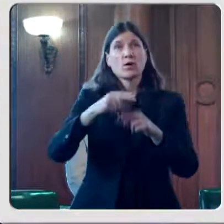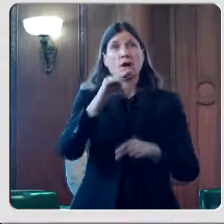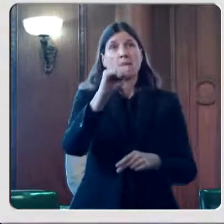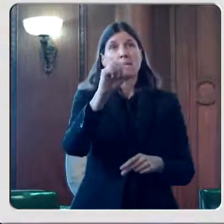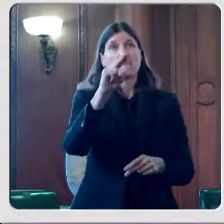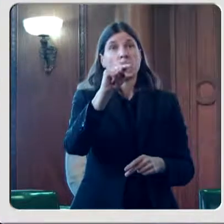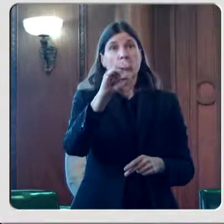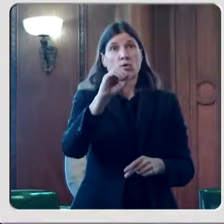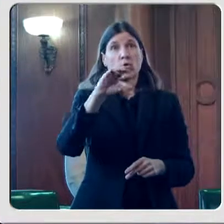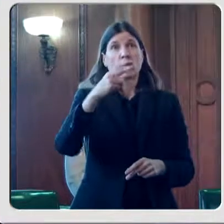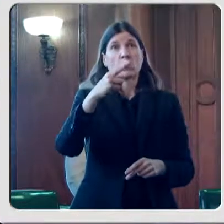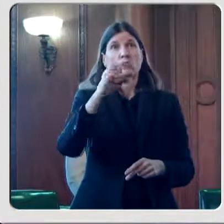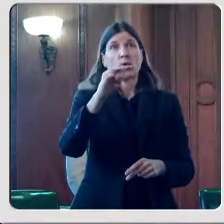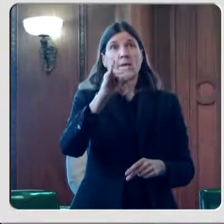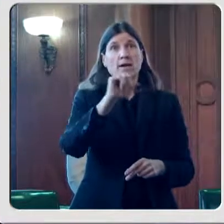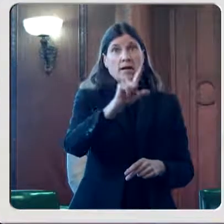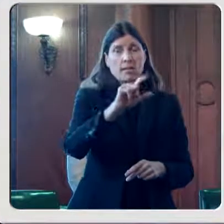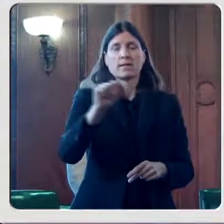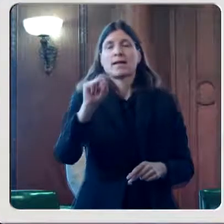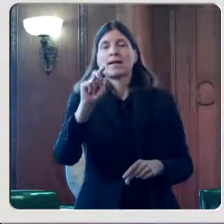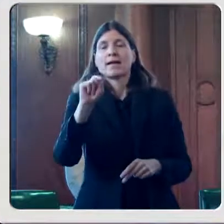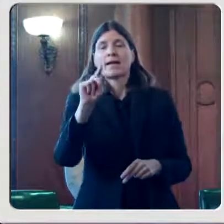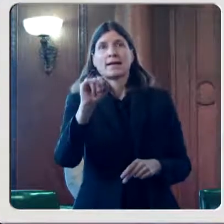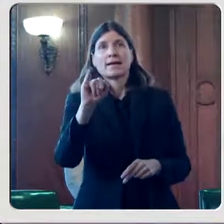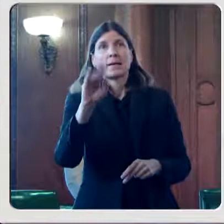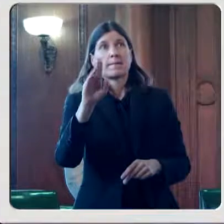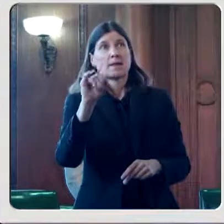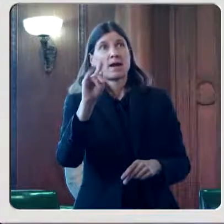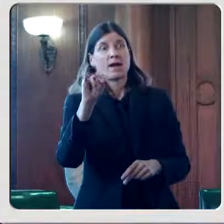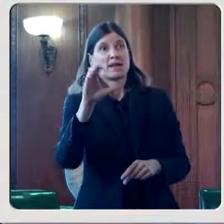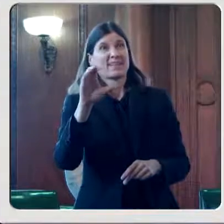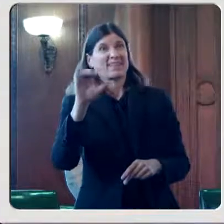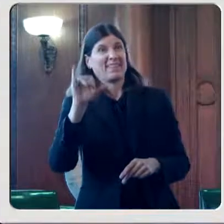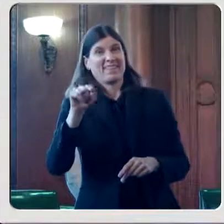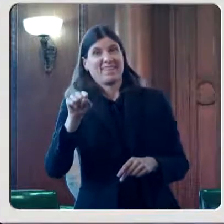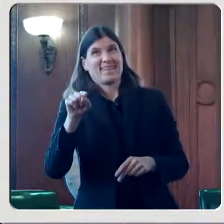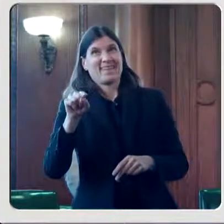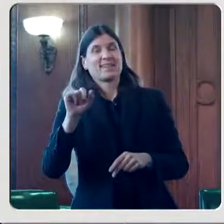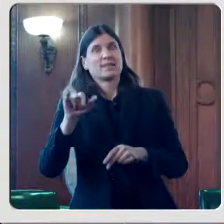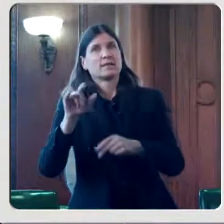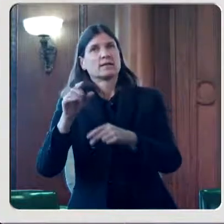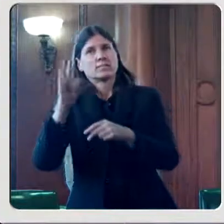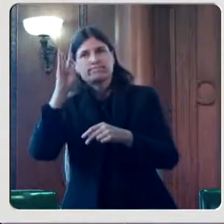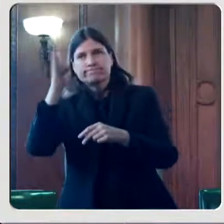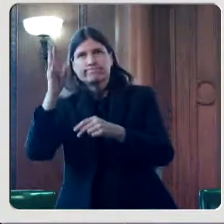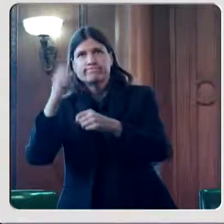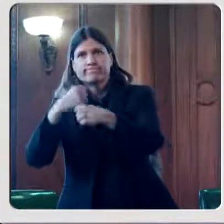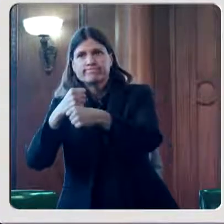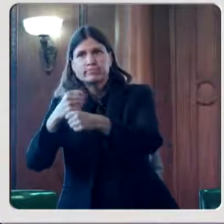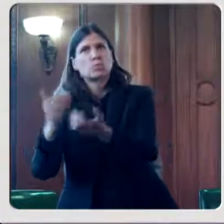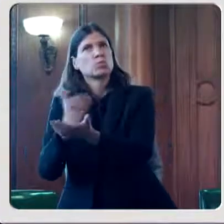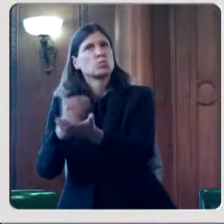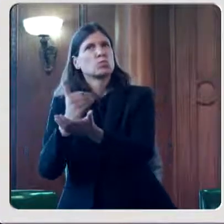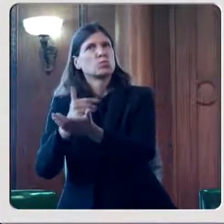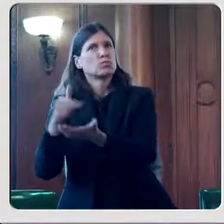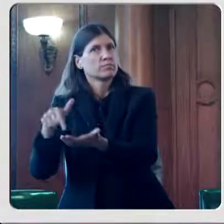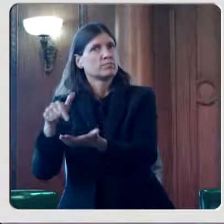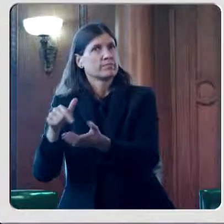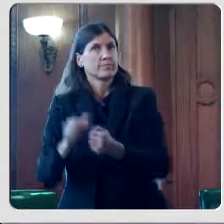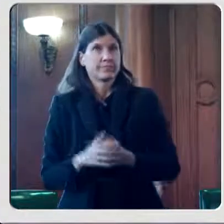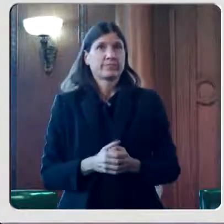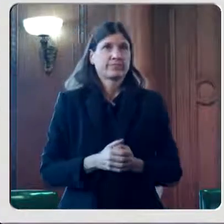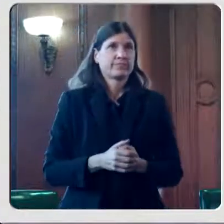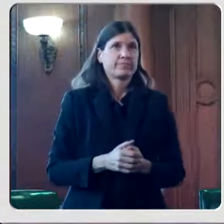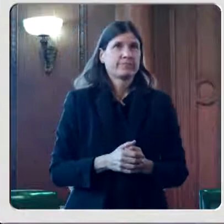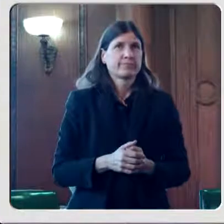variant viruses that are in the news. These are now being tracked much more regularly in the United States these days. There